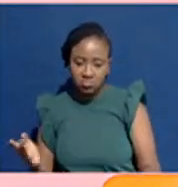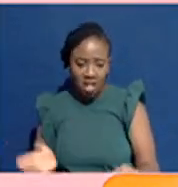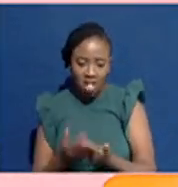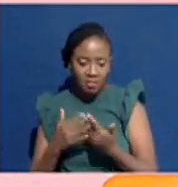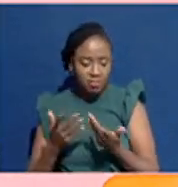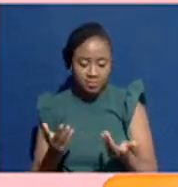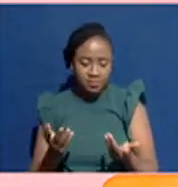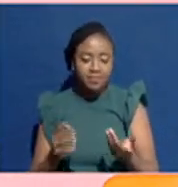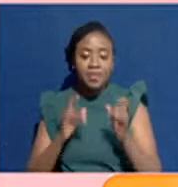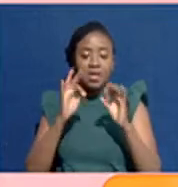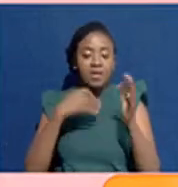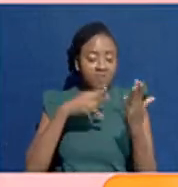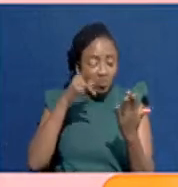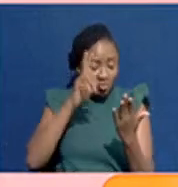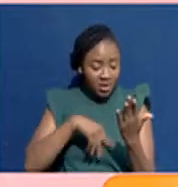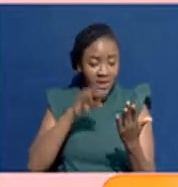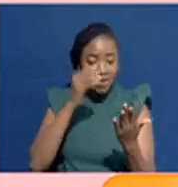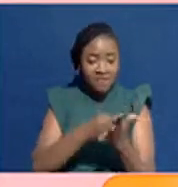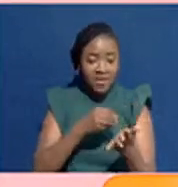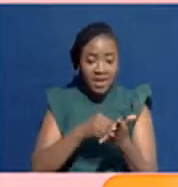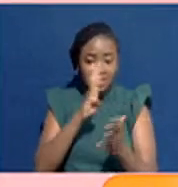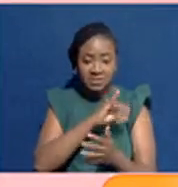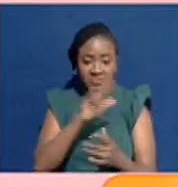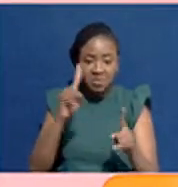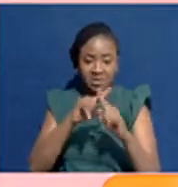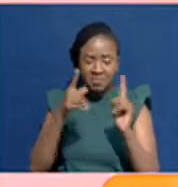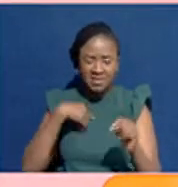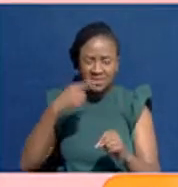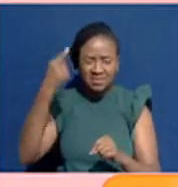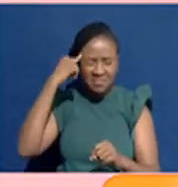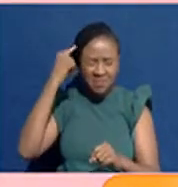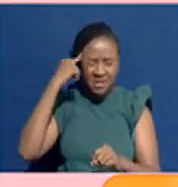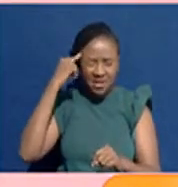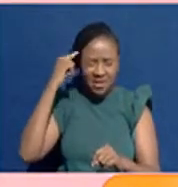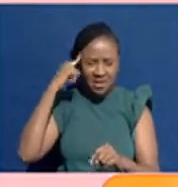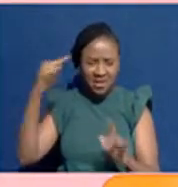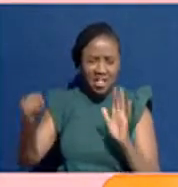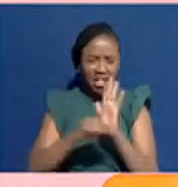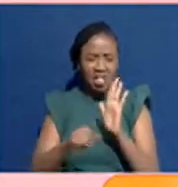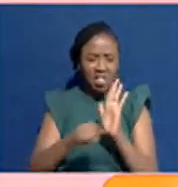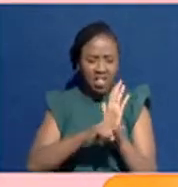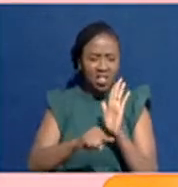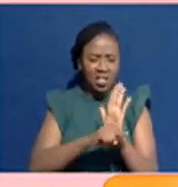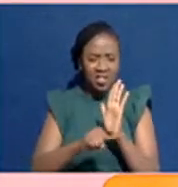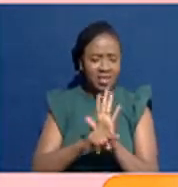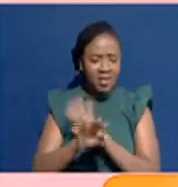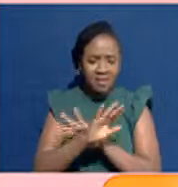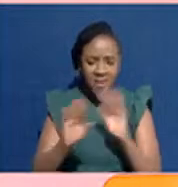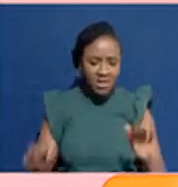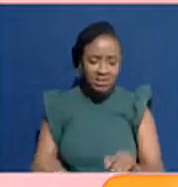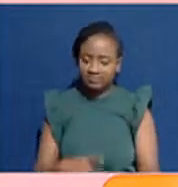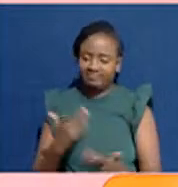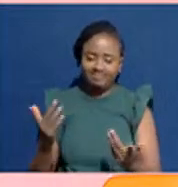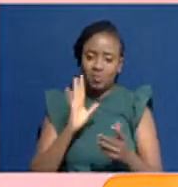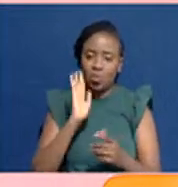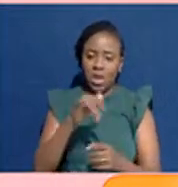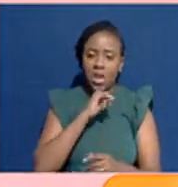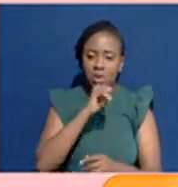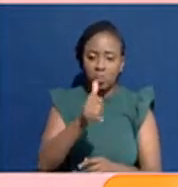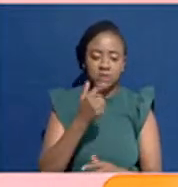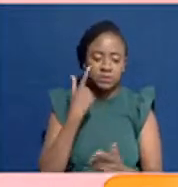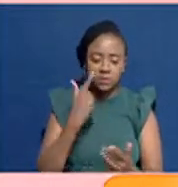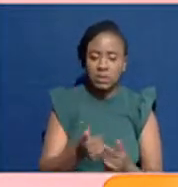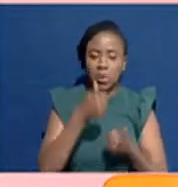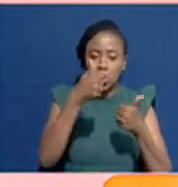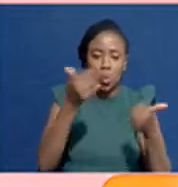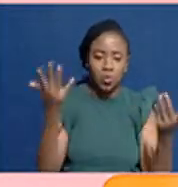a finance bill with a skewed lenses, which are skewed towards fitting a narrative, then they will never see the good. They